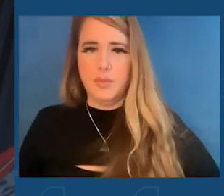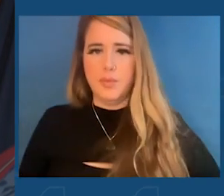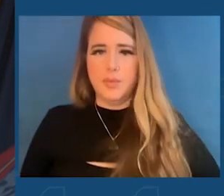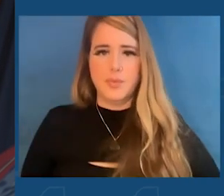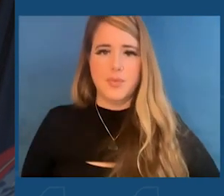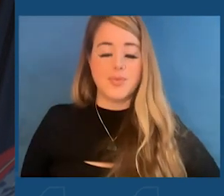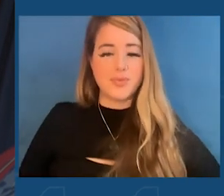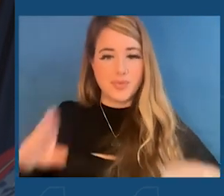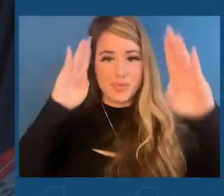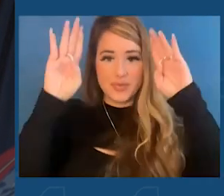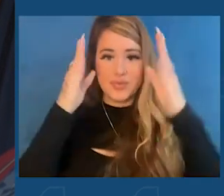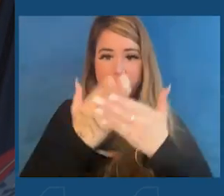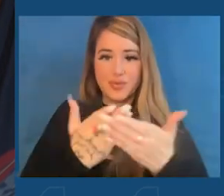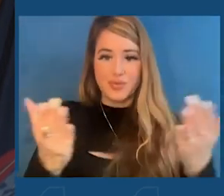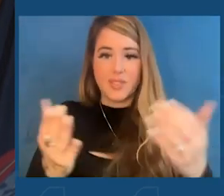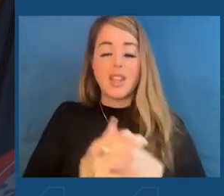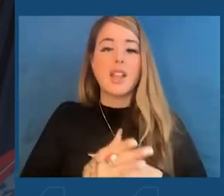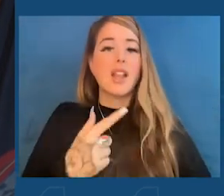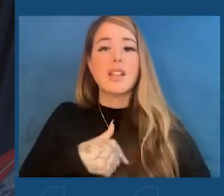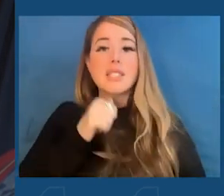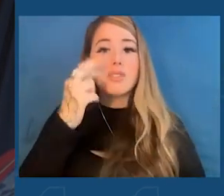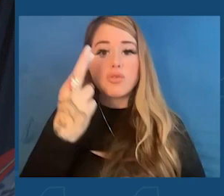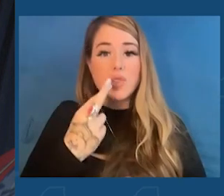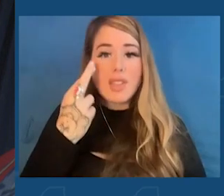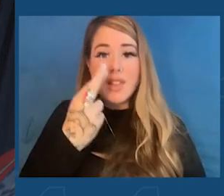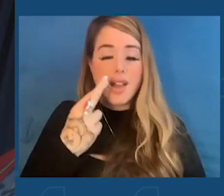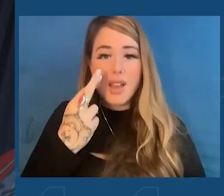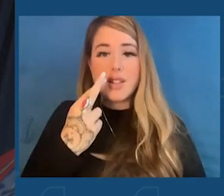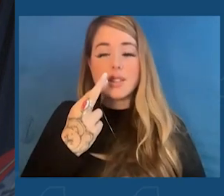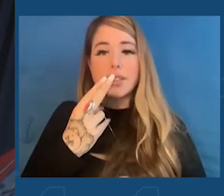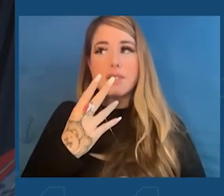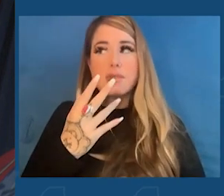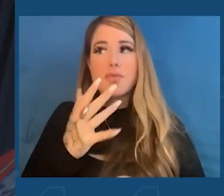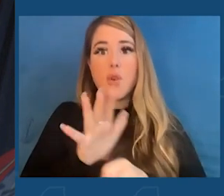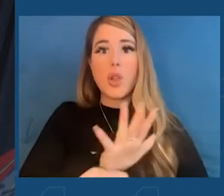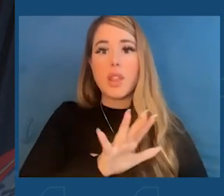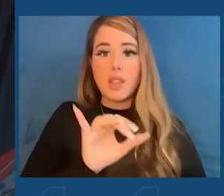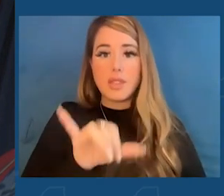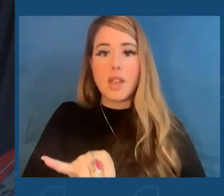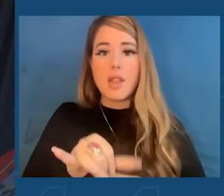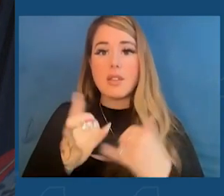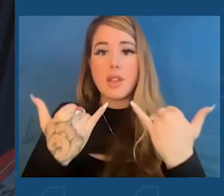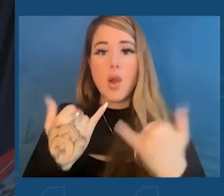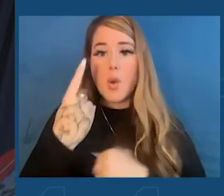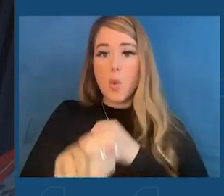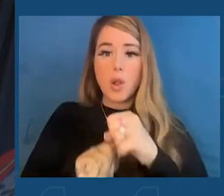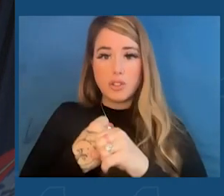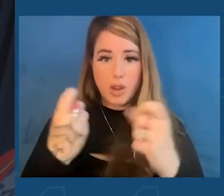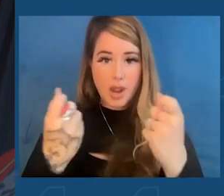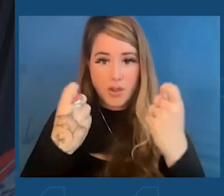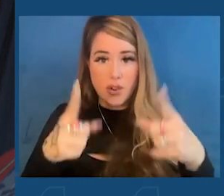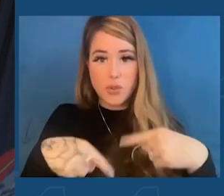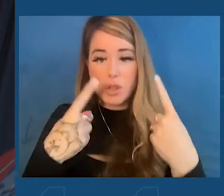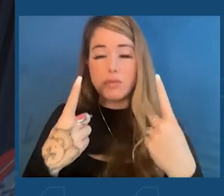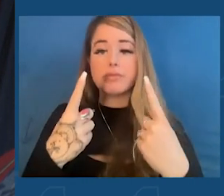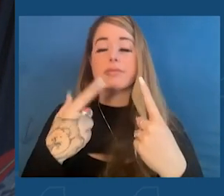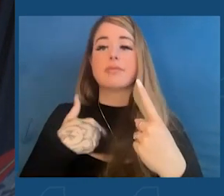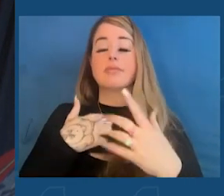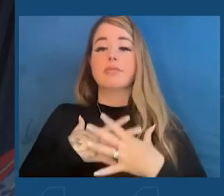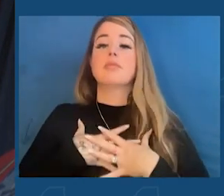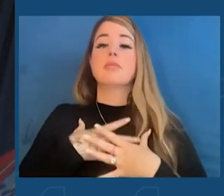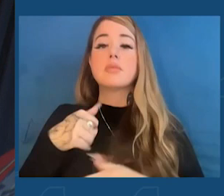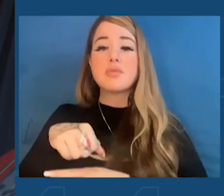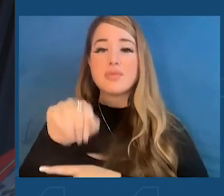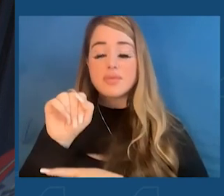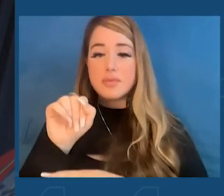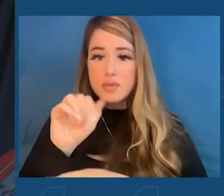Hi everyone. I didn't realize fully cognizantly that it's the 1-year anniversary, and it just kind of hit me, all